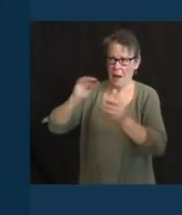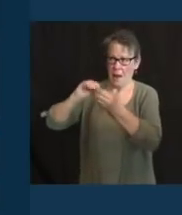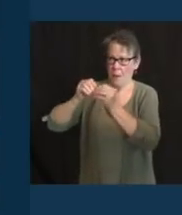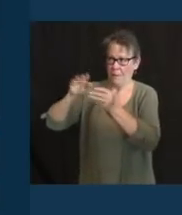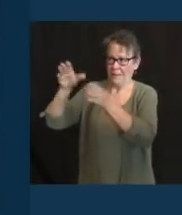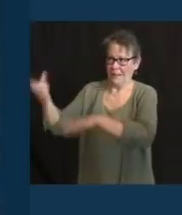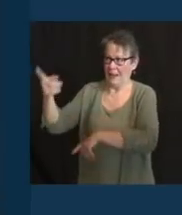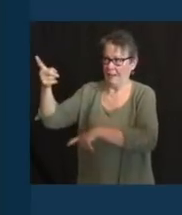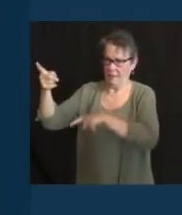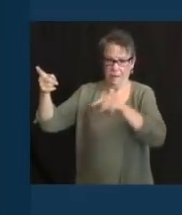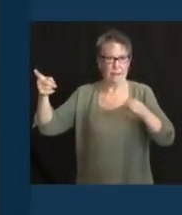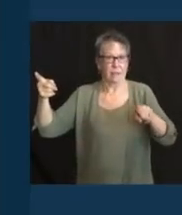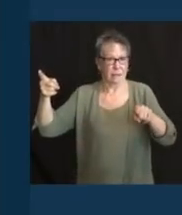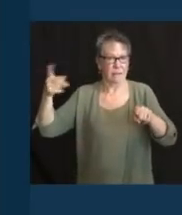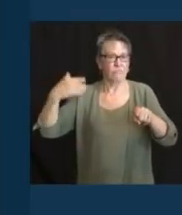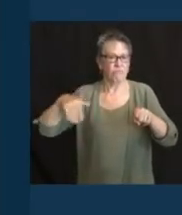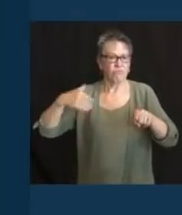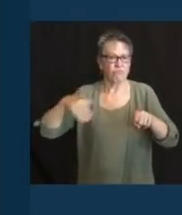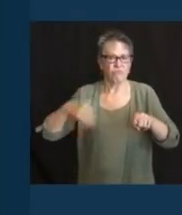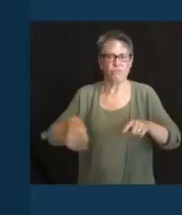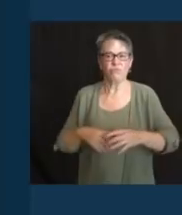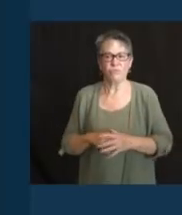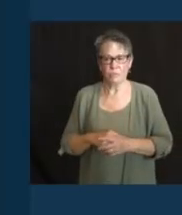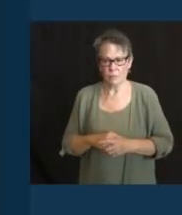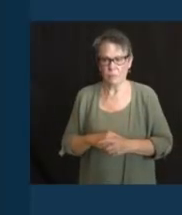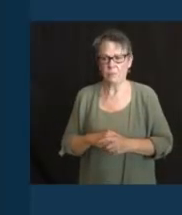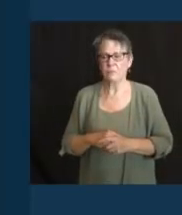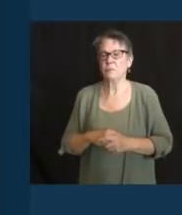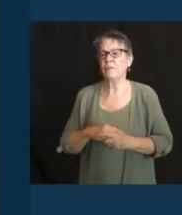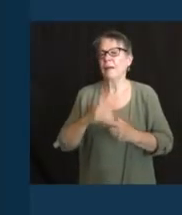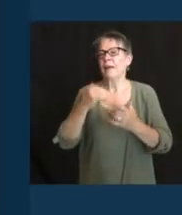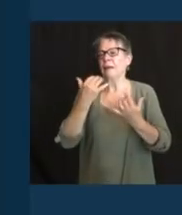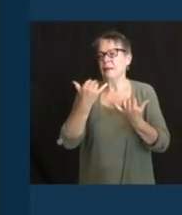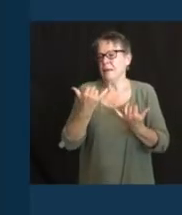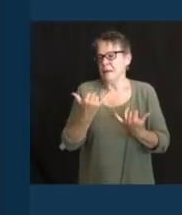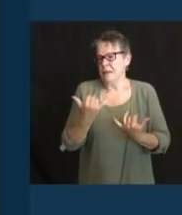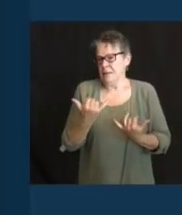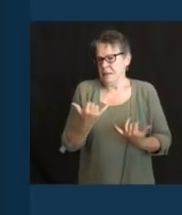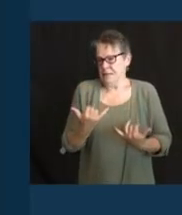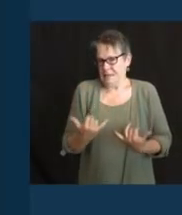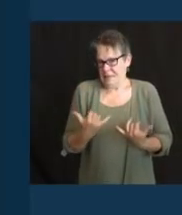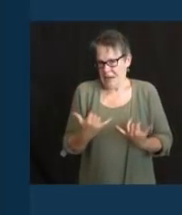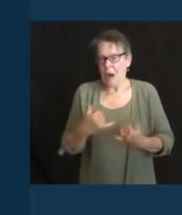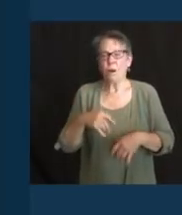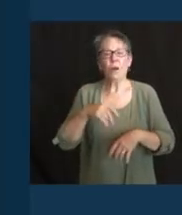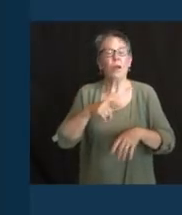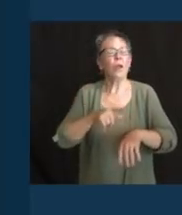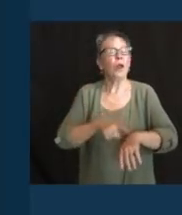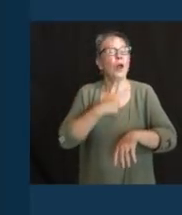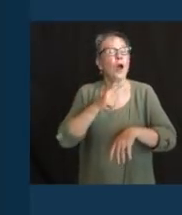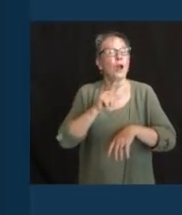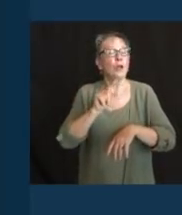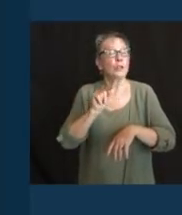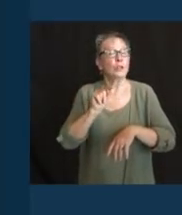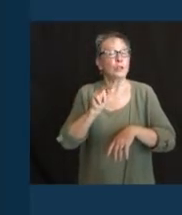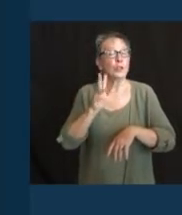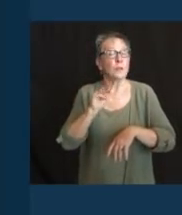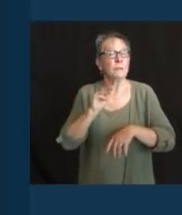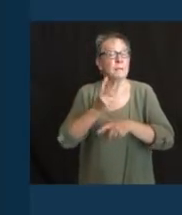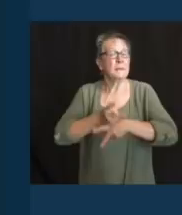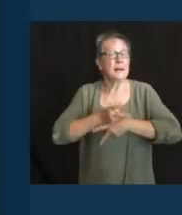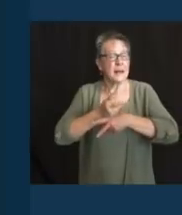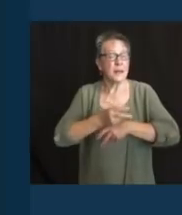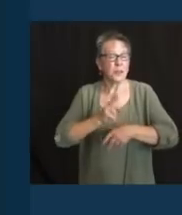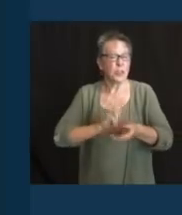One quick comment about LTC. This is an eye chart, but I want to quickly show the work that we put in to help our long-term